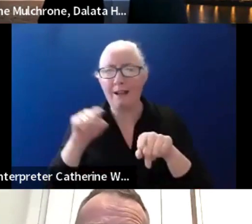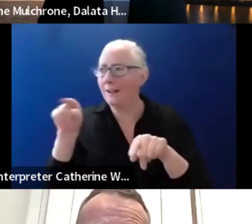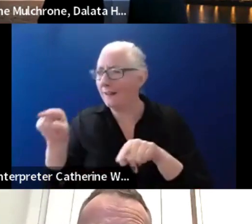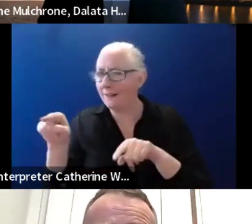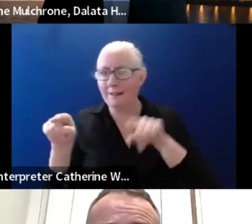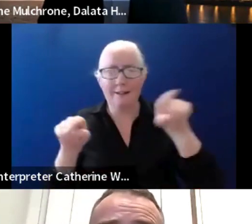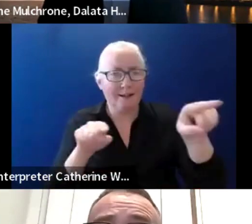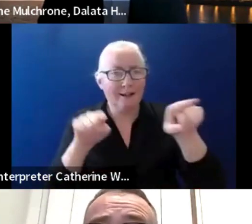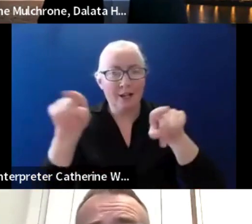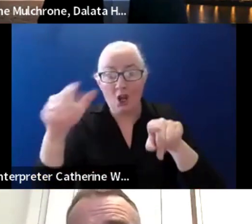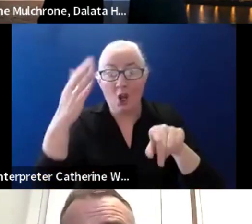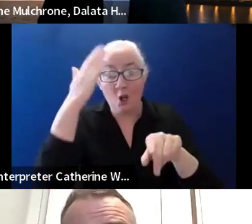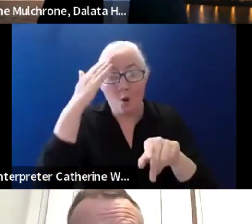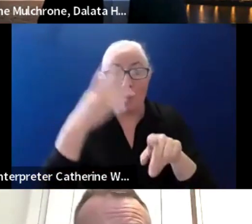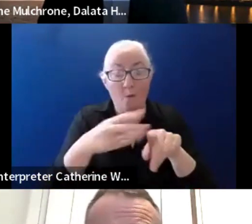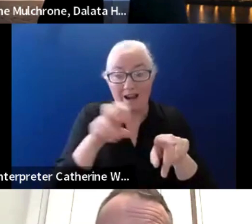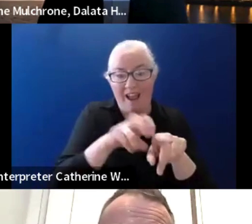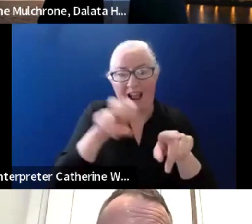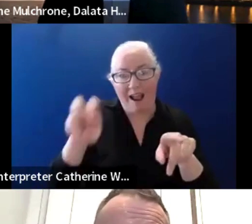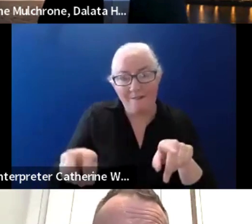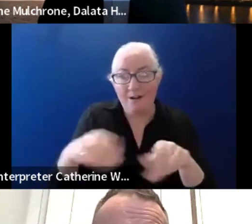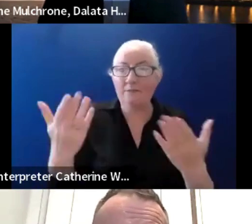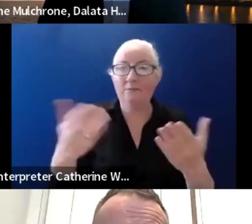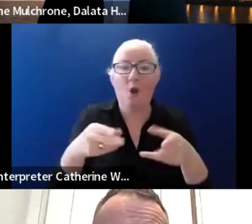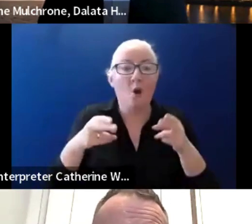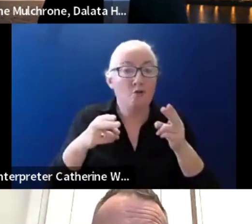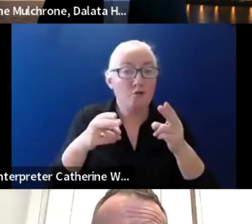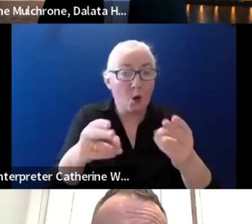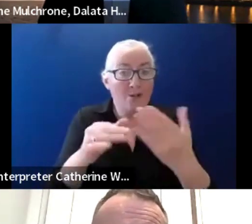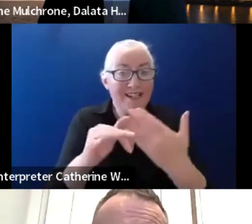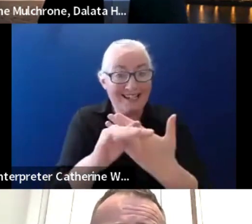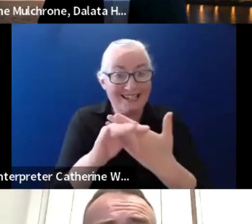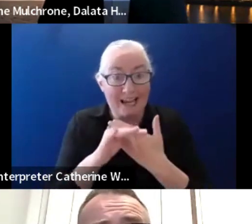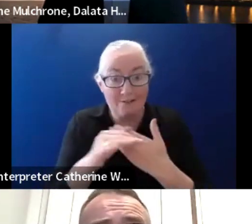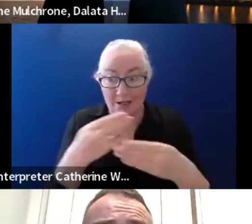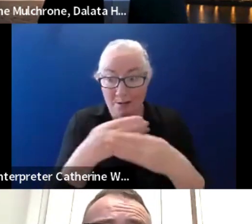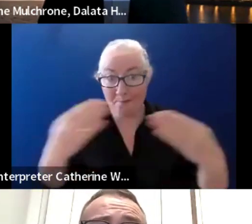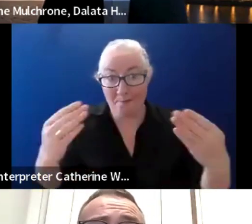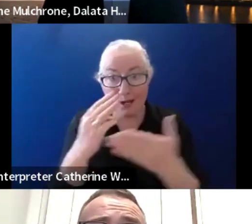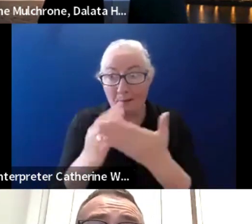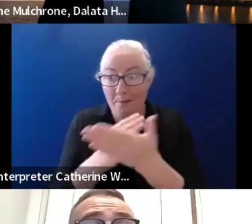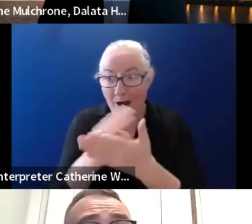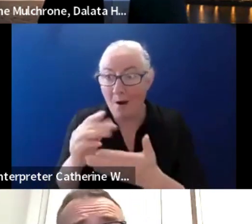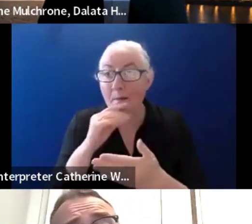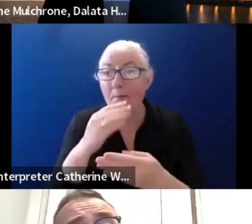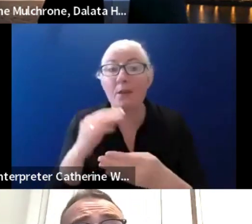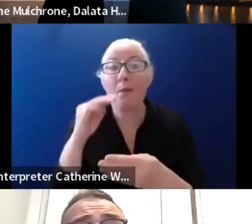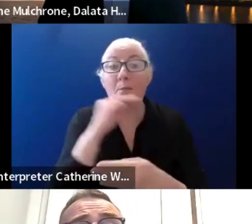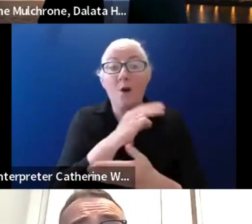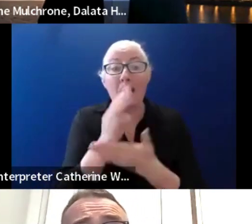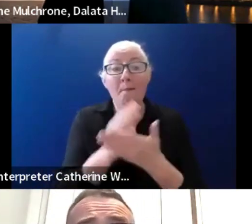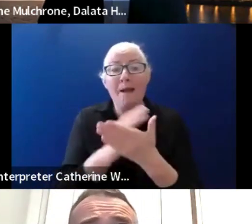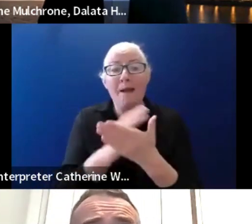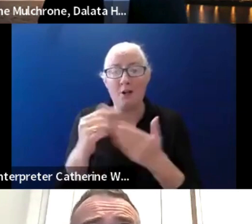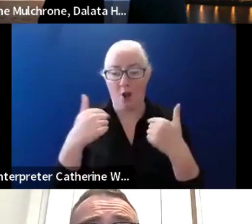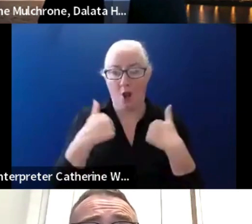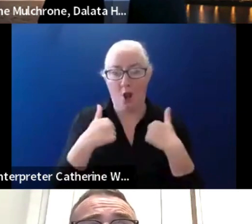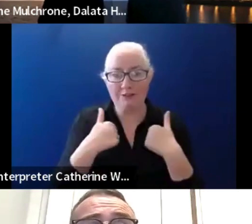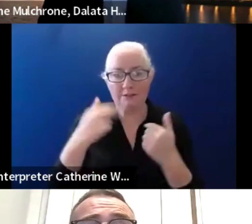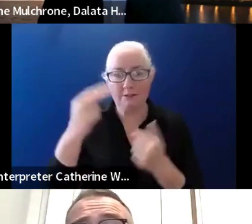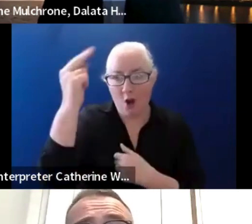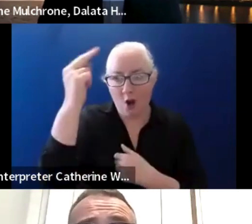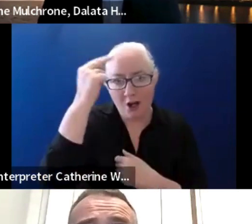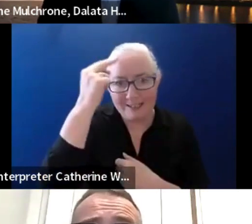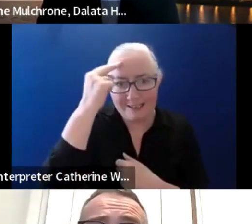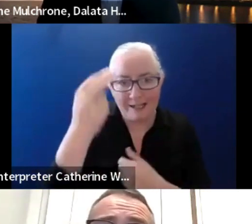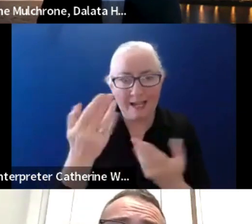get off and how to get off. Road safety is also a big part of it, but the main thing for us is understanding